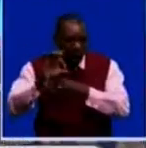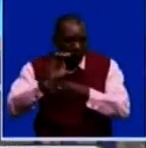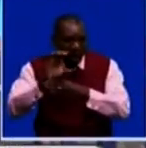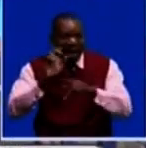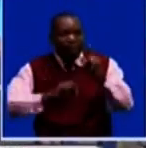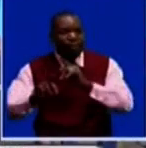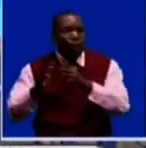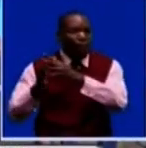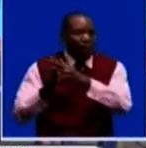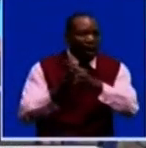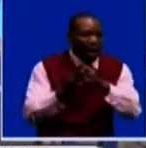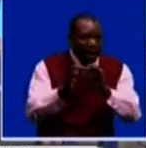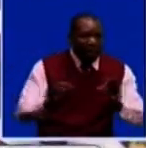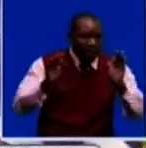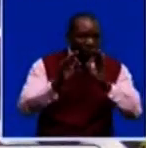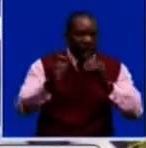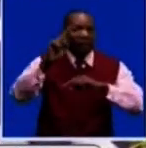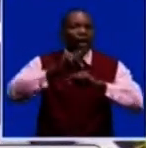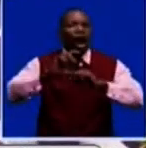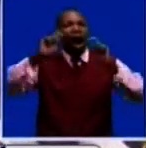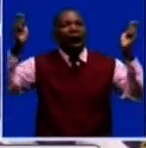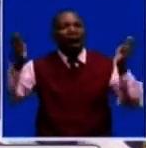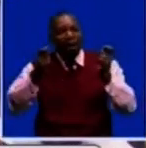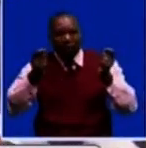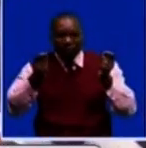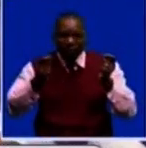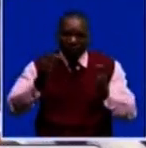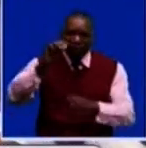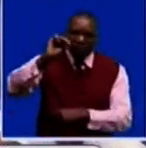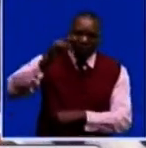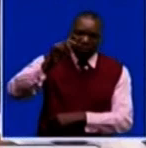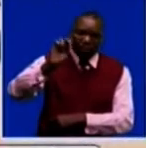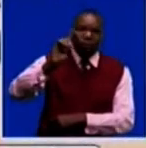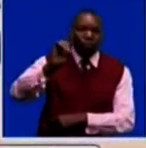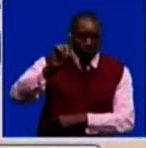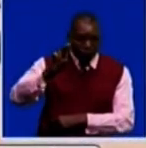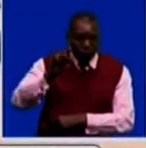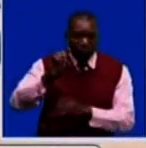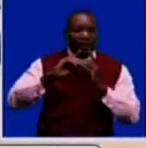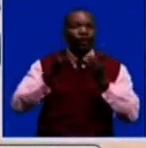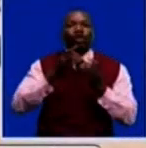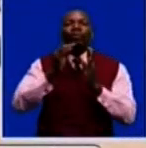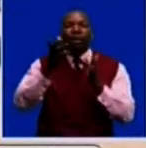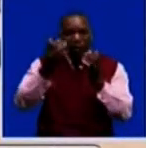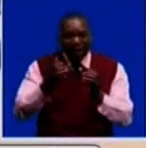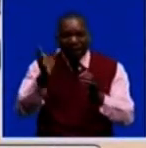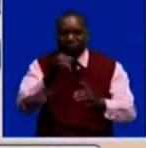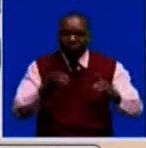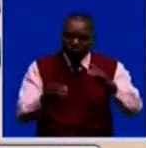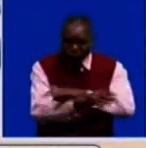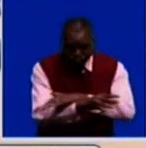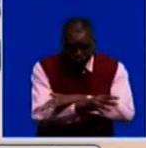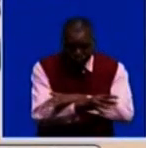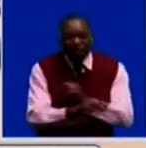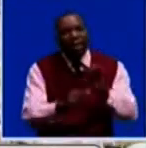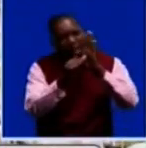commemorate this important day. In Kitwe, District Commissioner Binwo Mpundu wants an end to the stigma that still exists against people living with